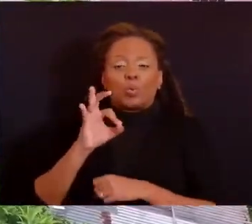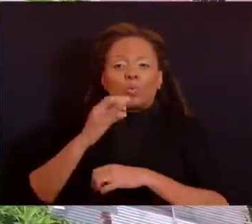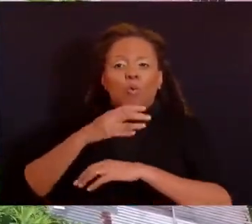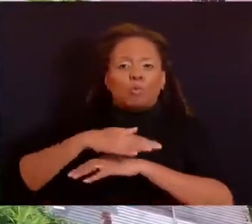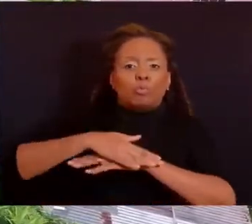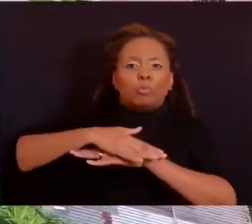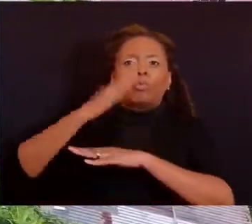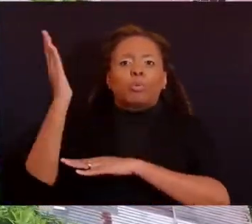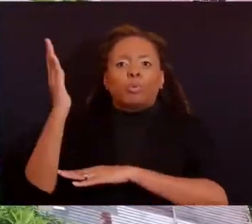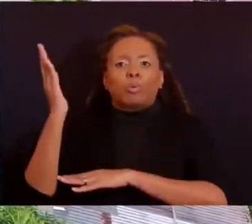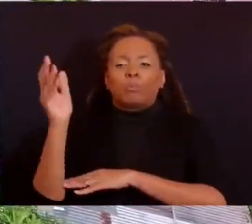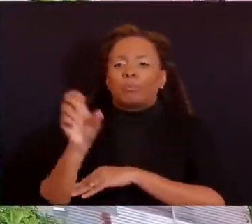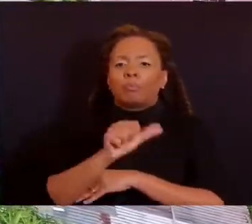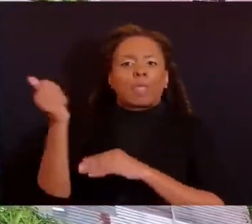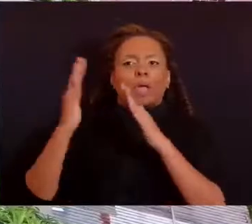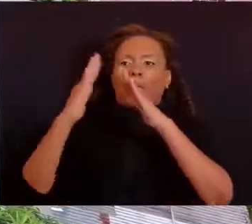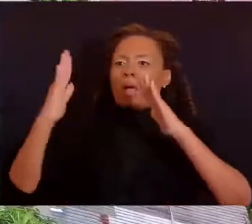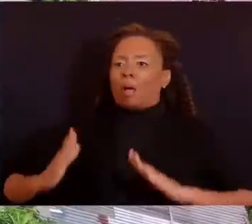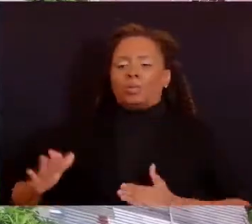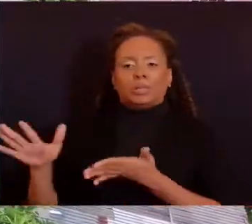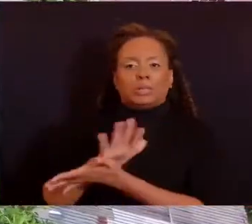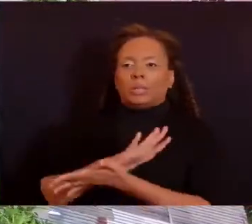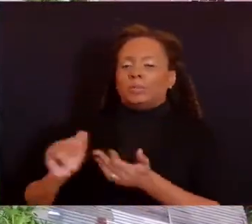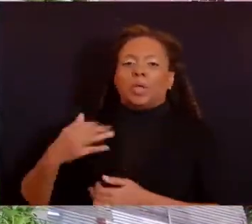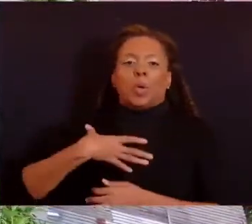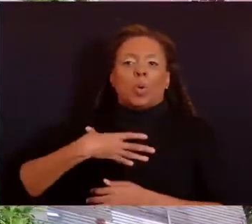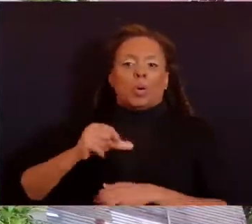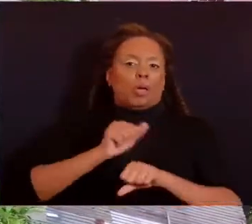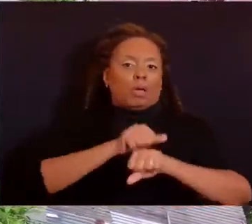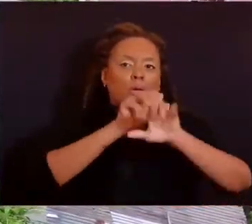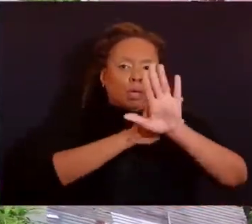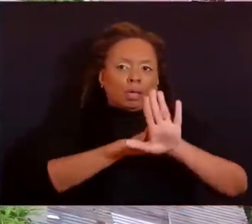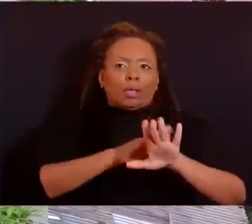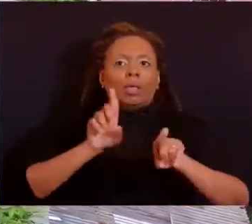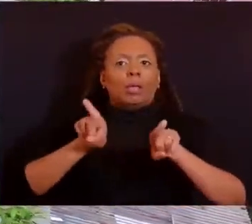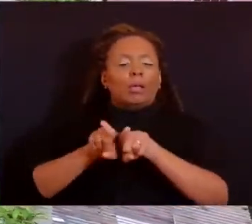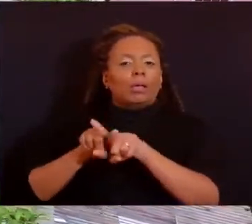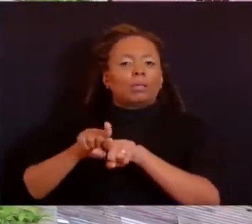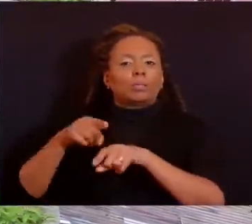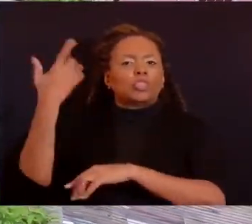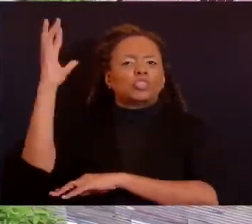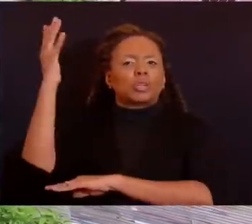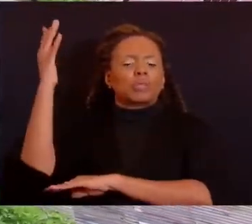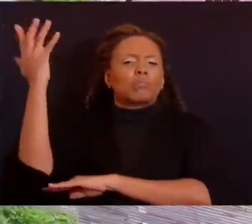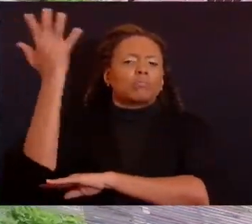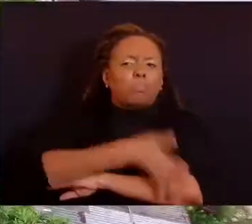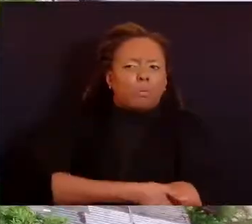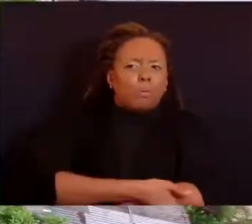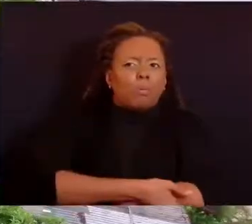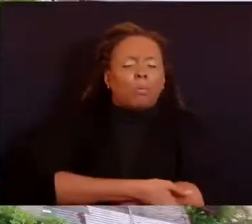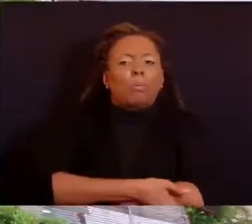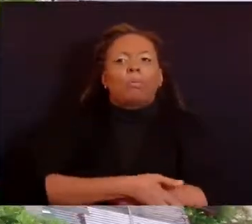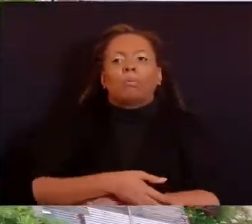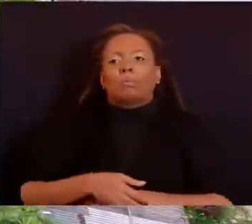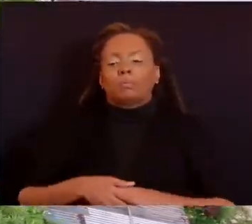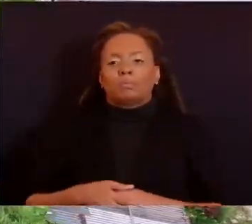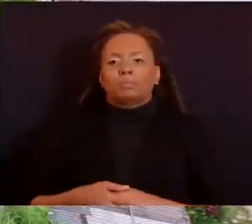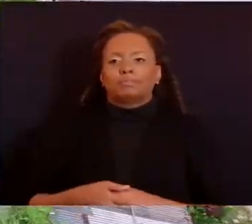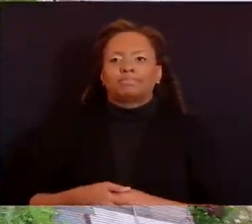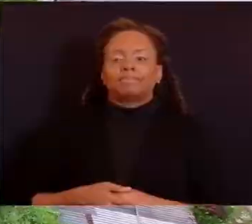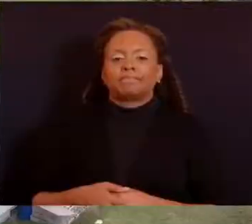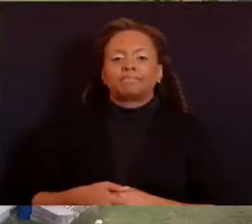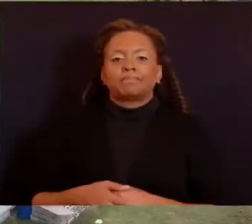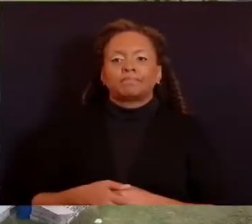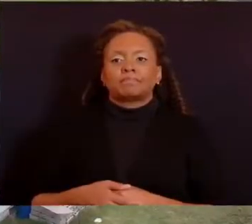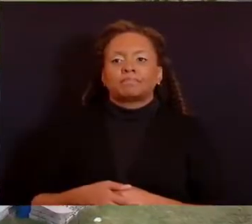And there were other houses damaged also in White Hill, and there was a fallen tree up there as well. We moved from there